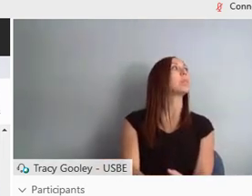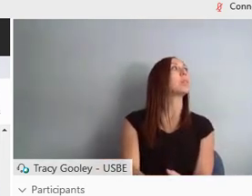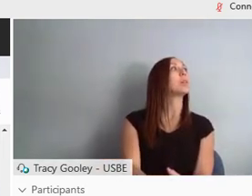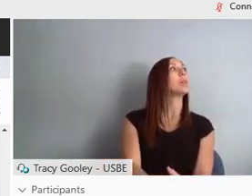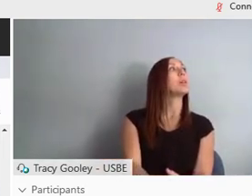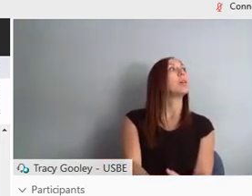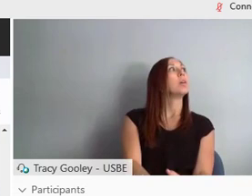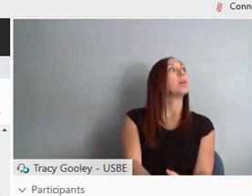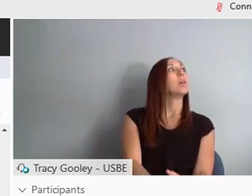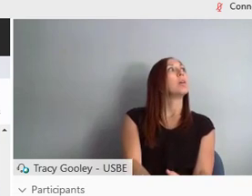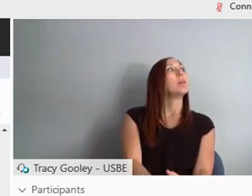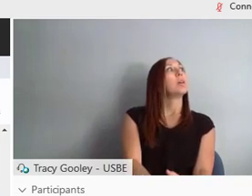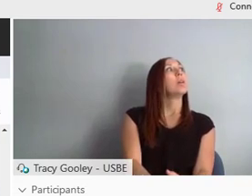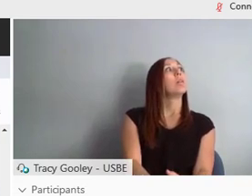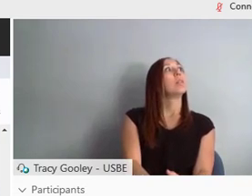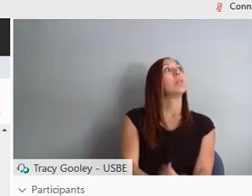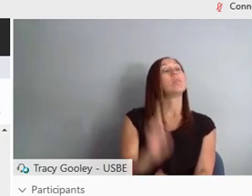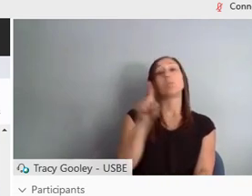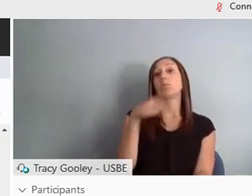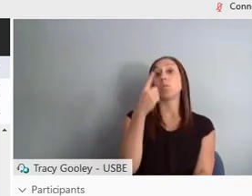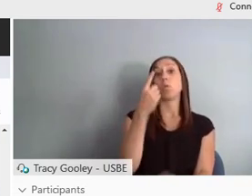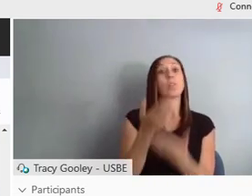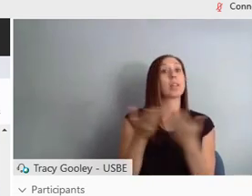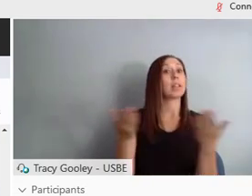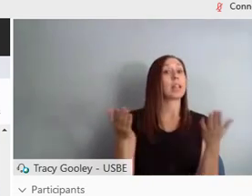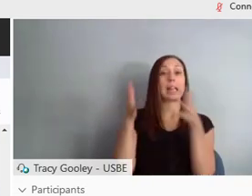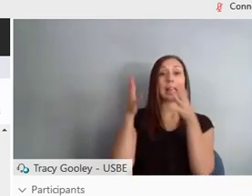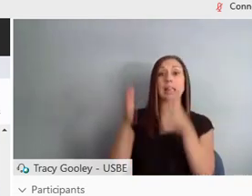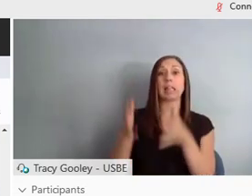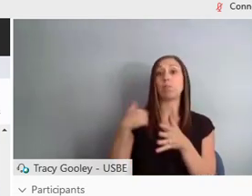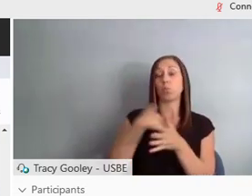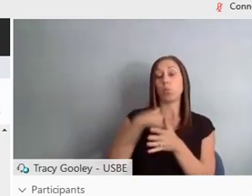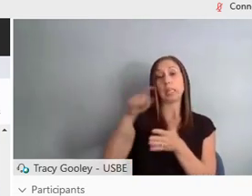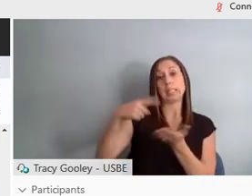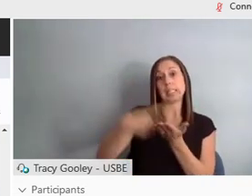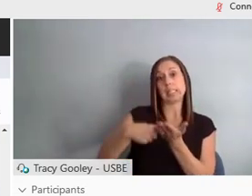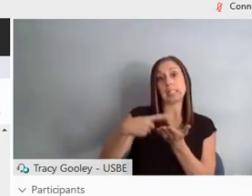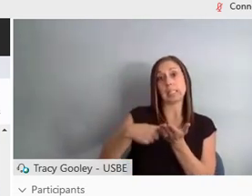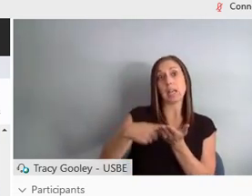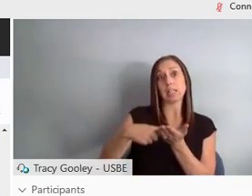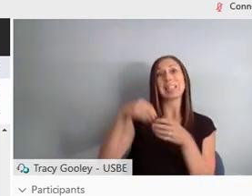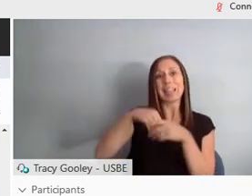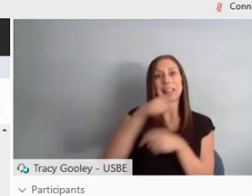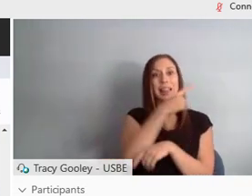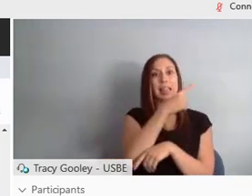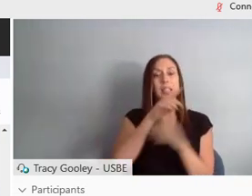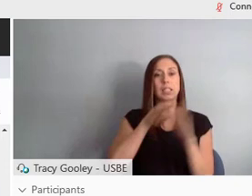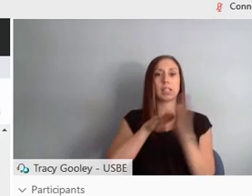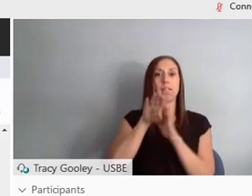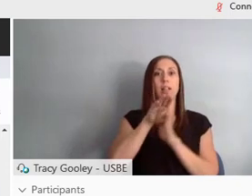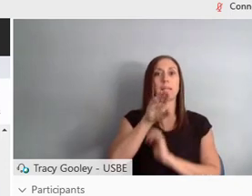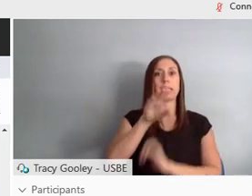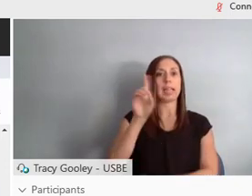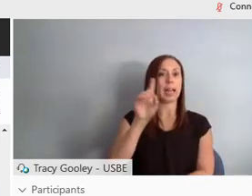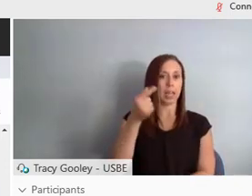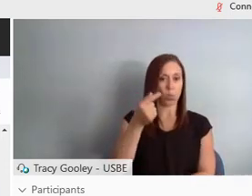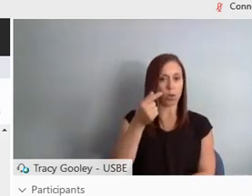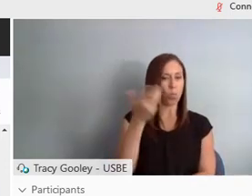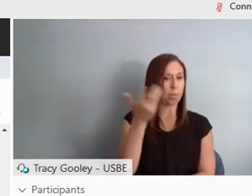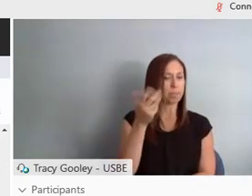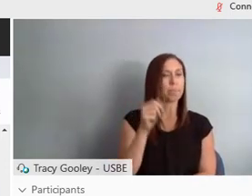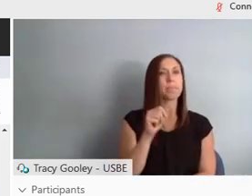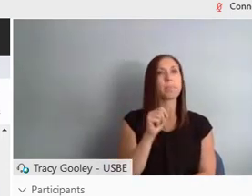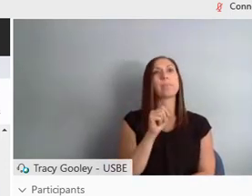All right, so the only thing that we have left to discuss inside this development data